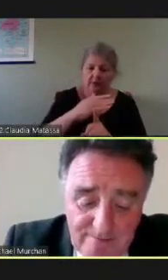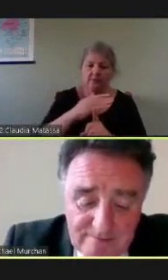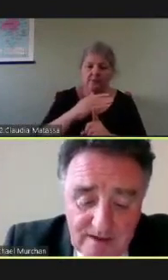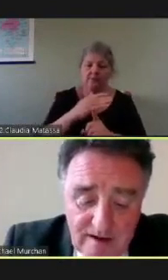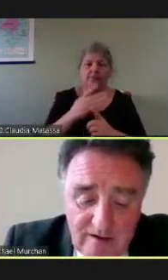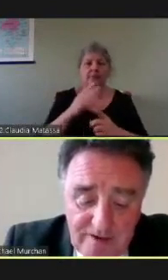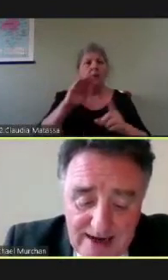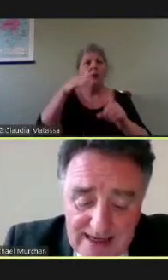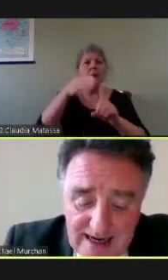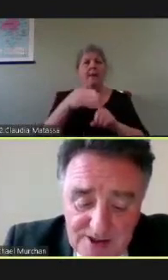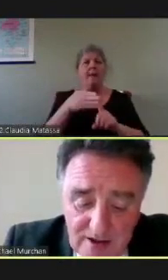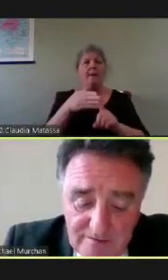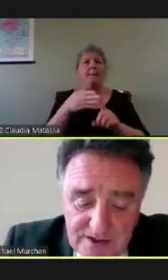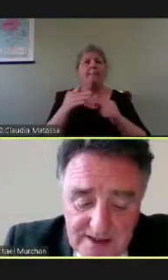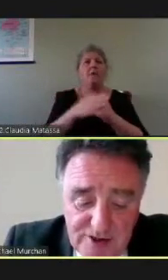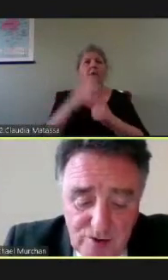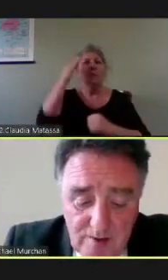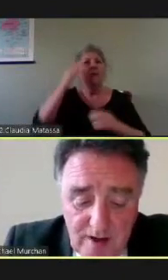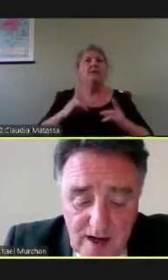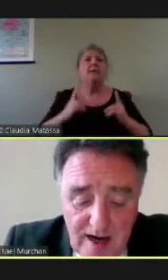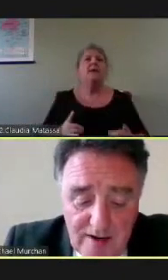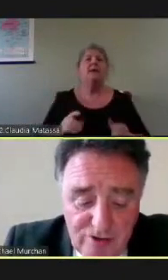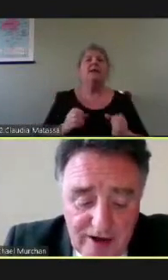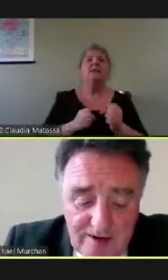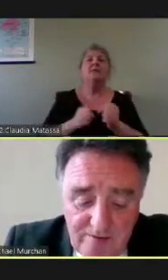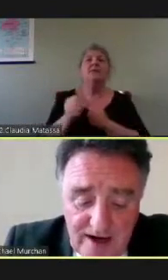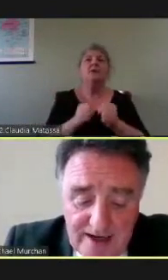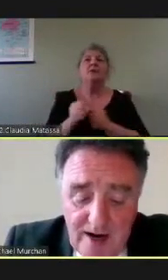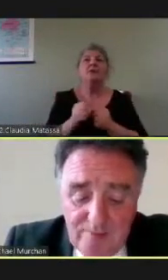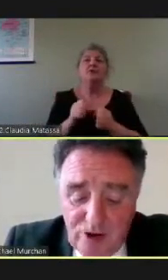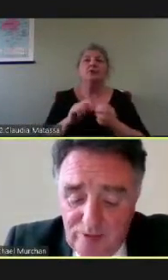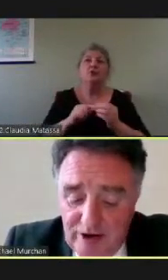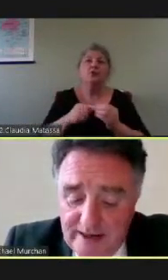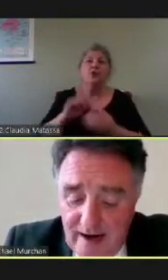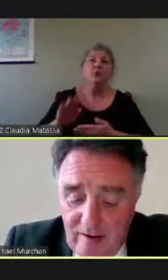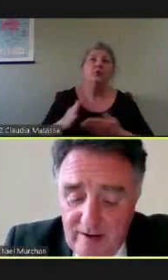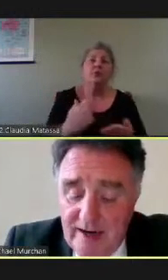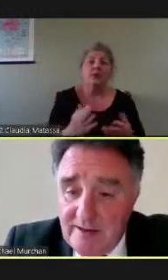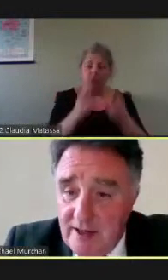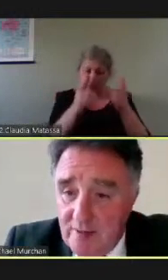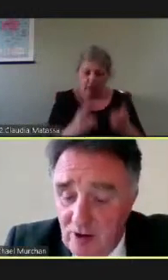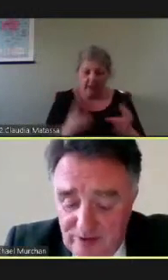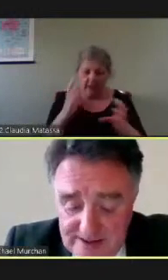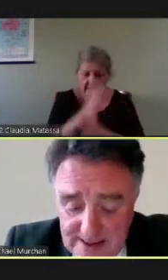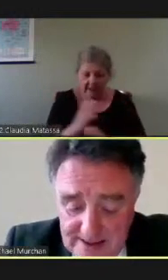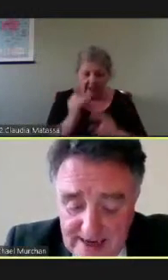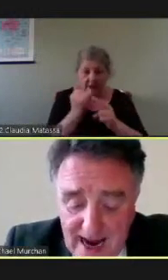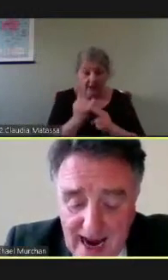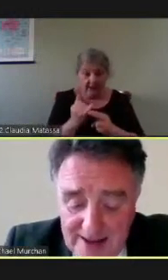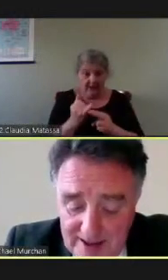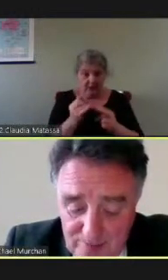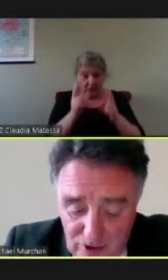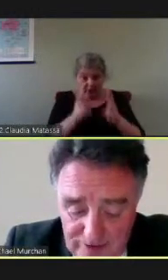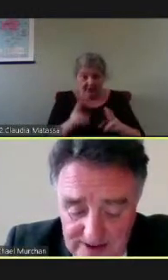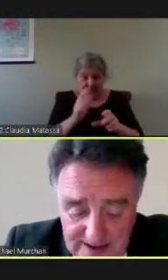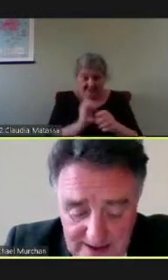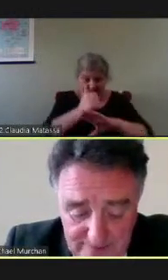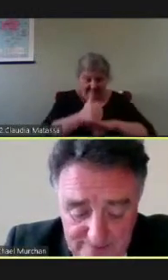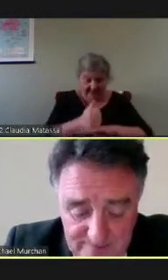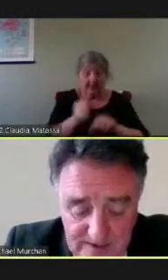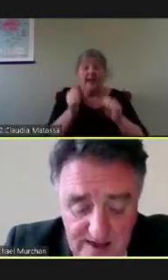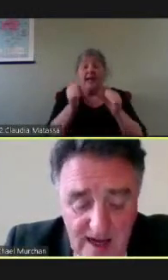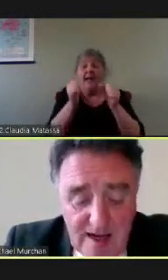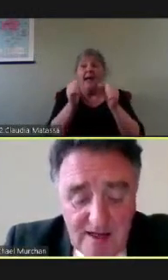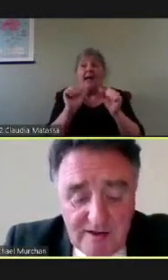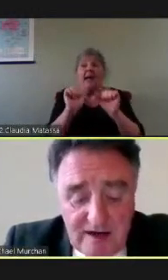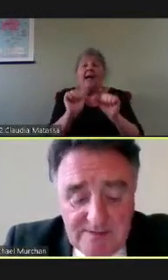Our aim of the mental health services is to try and provide appropriate care in the appropriate setting at the appropriate